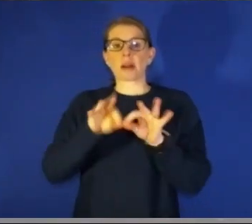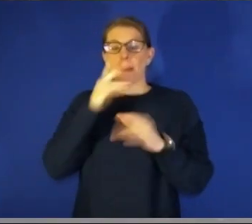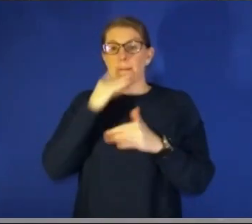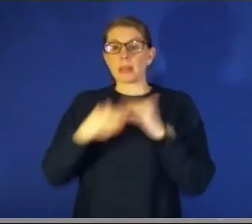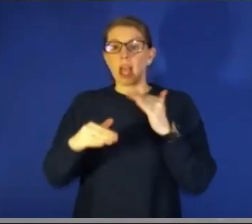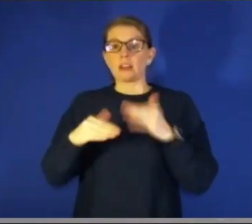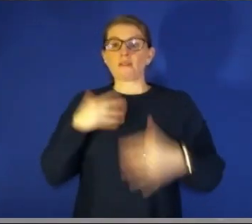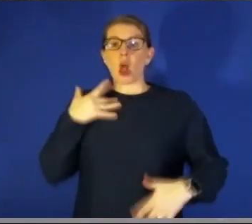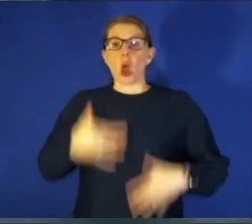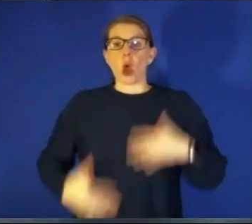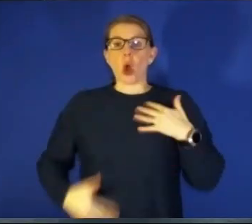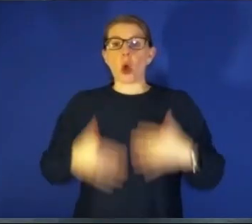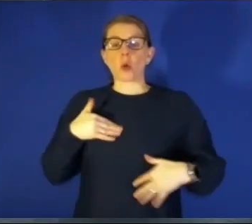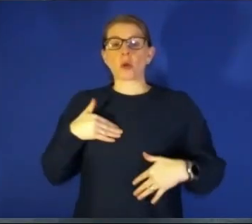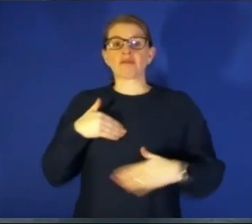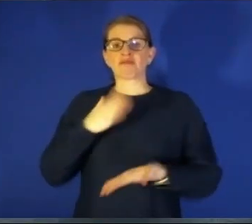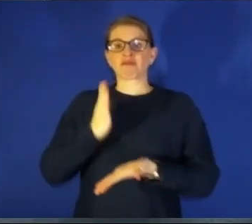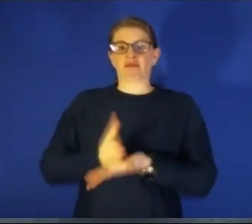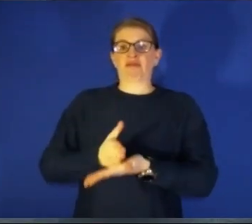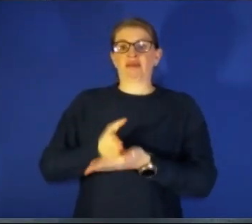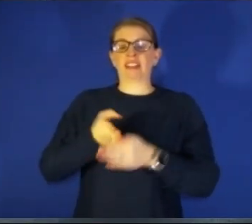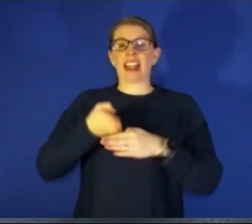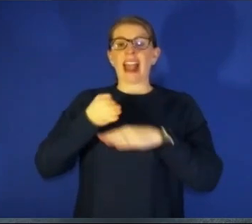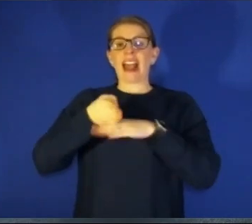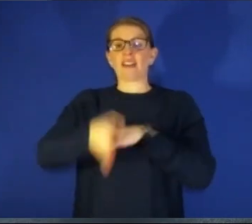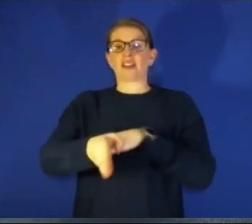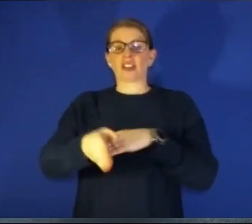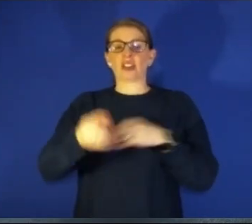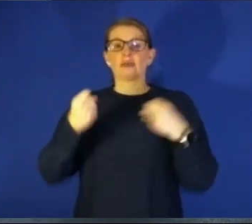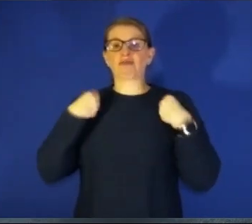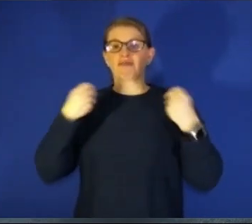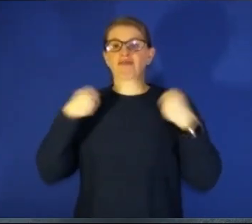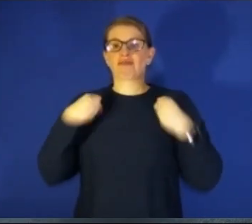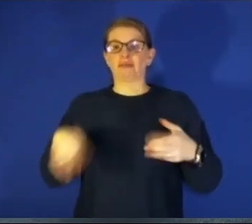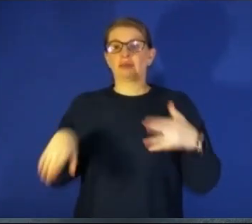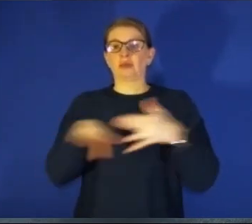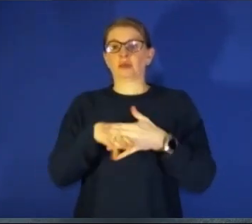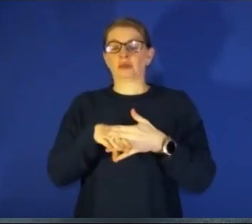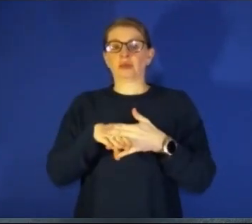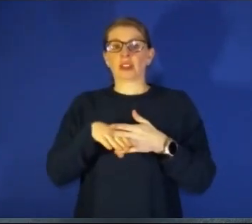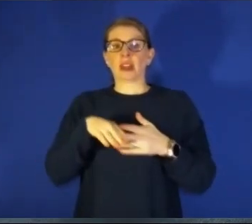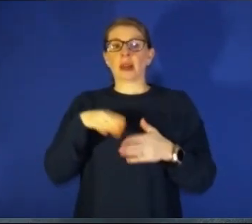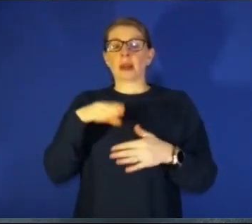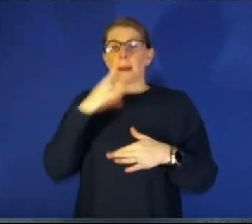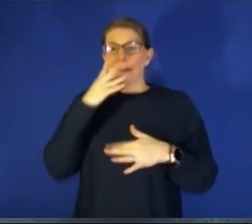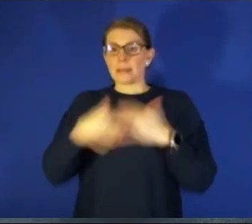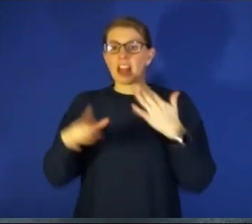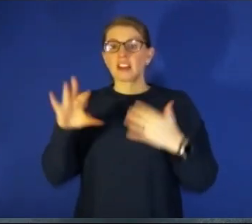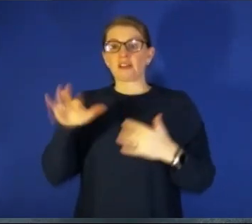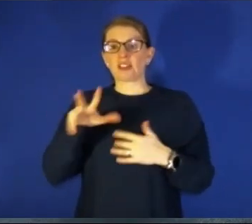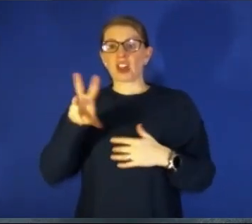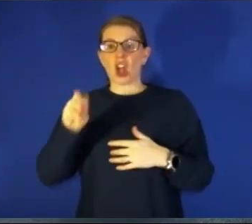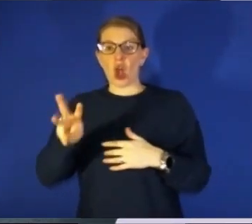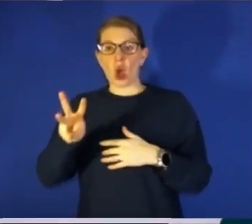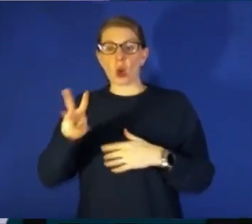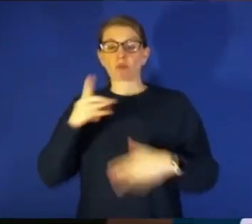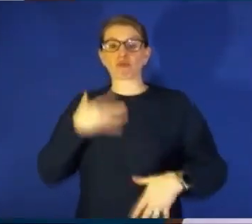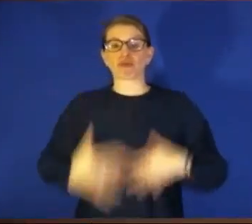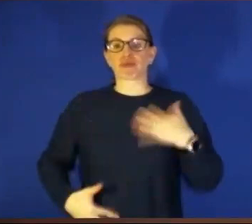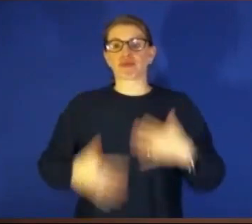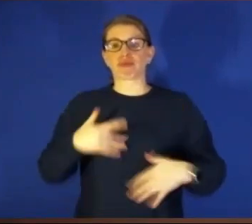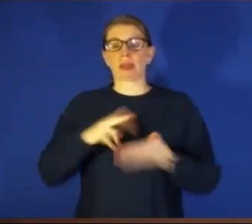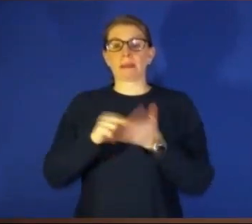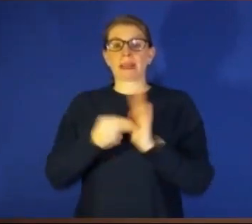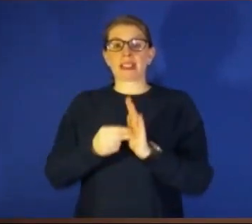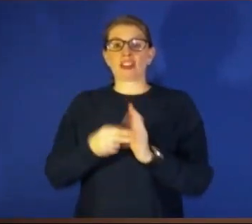when we stop exercising regularly. Compromised blood flow can then make trying to get back into exercise more strenuous. Makes